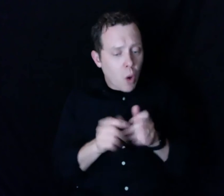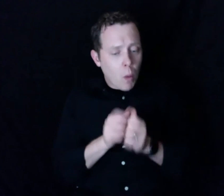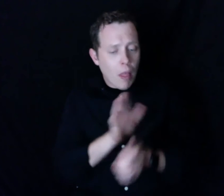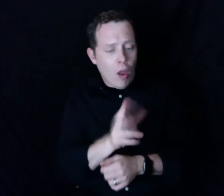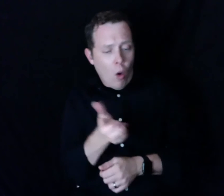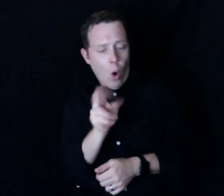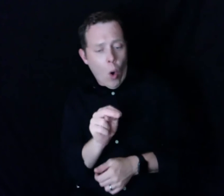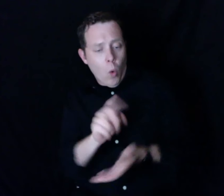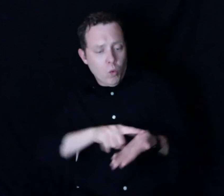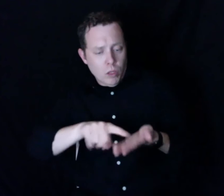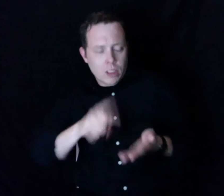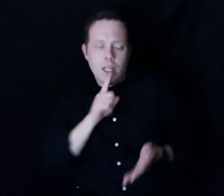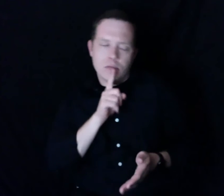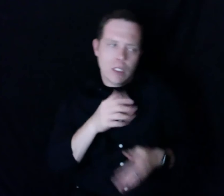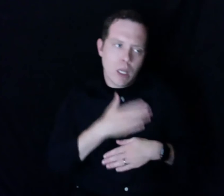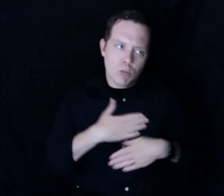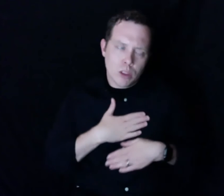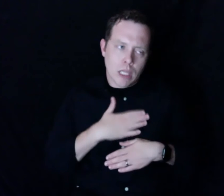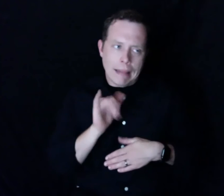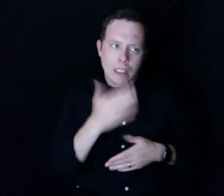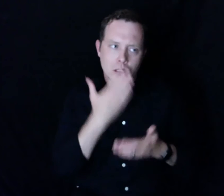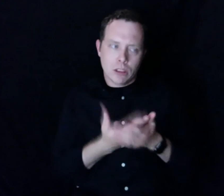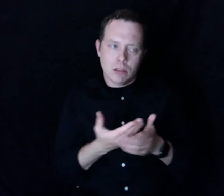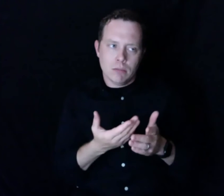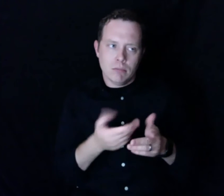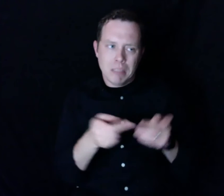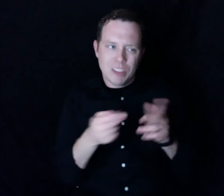really appreciate that that's the place we started from. So thank you.